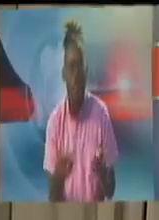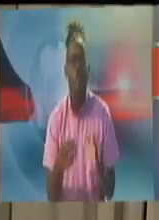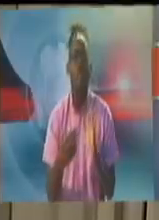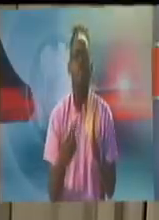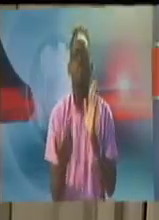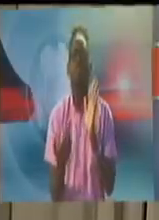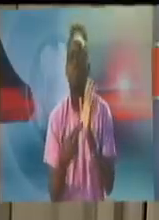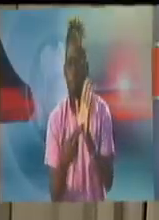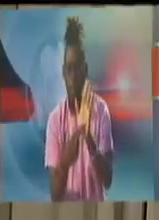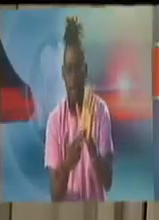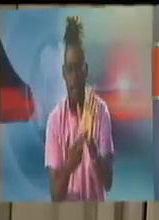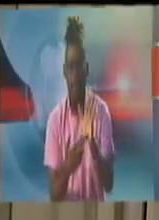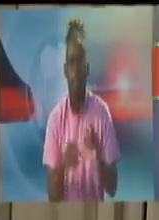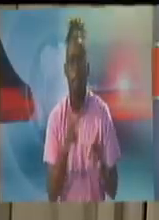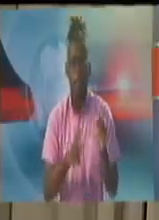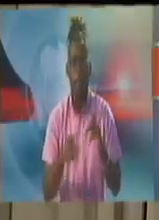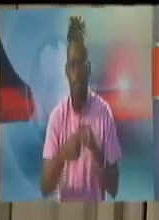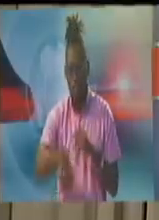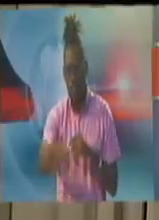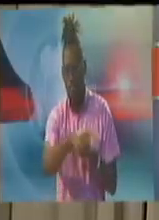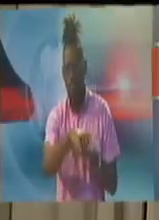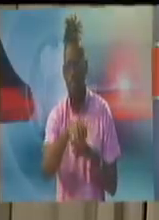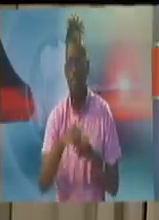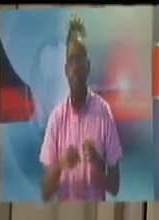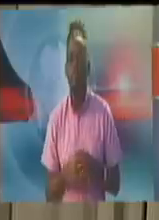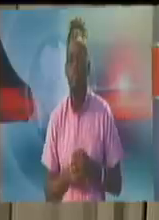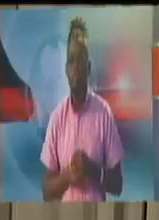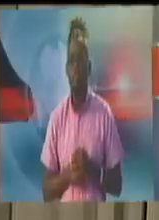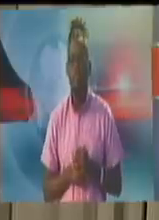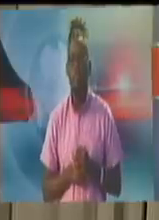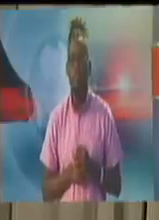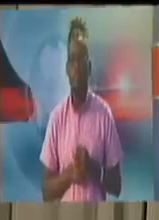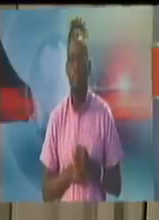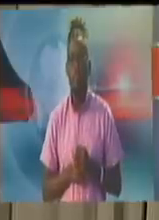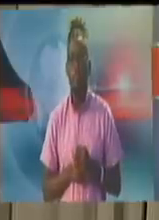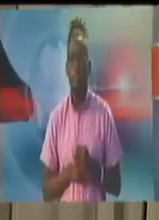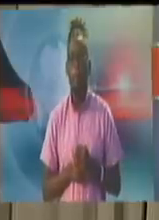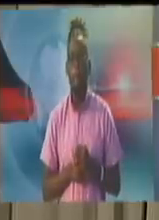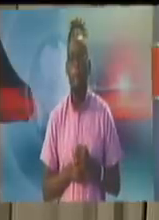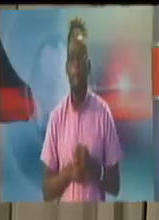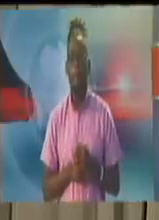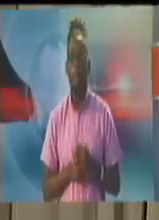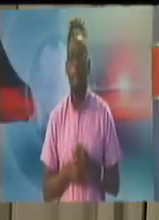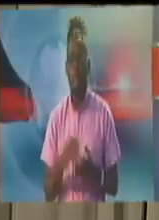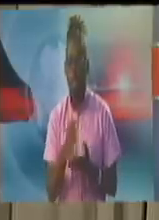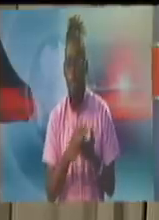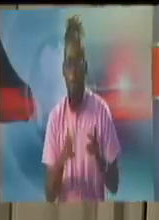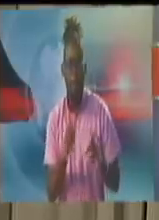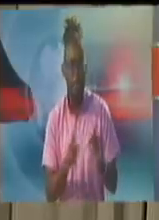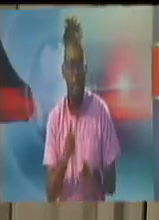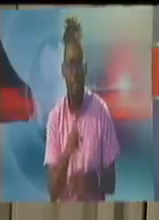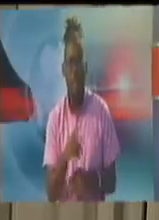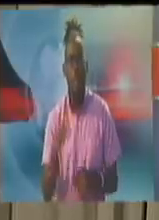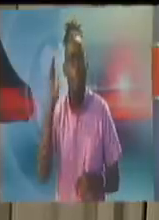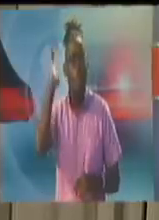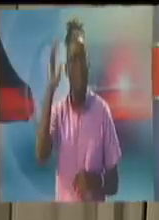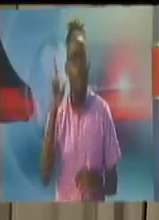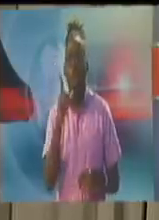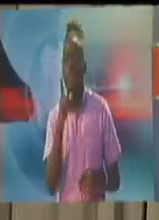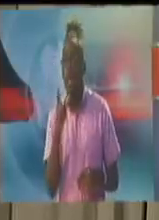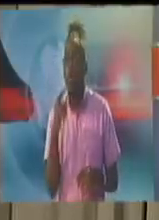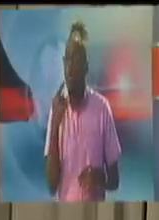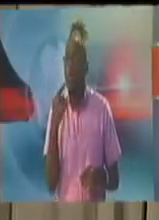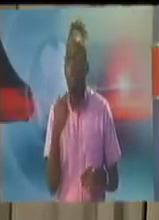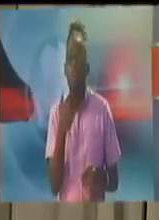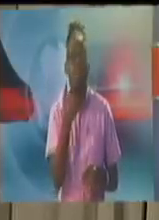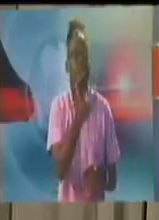we've heard back from the government of Suriname. Some of these instances, now, it is not for me. I don't know who you're talking to and what they're telling you. I certainly hope that no